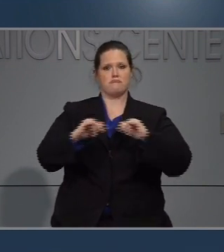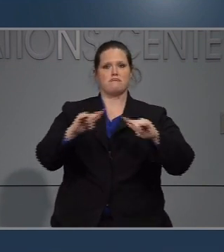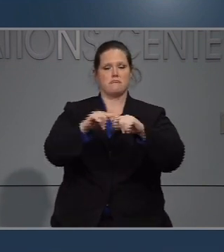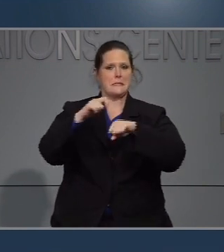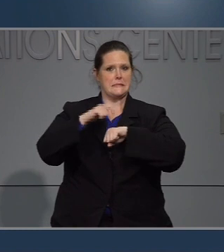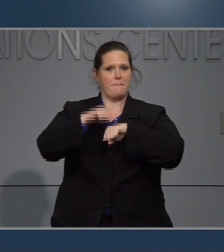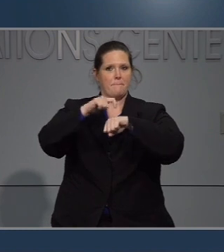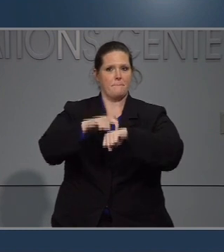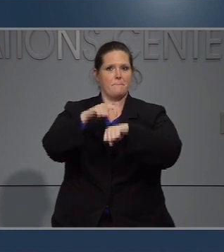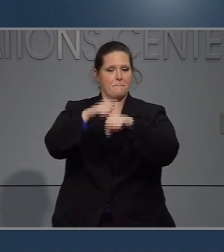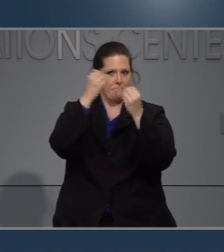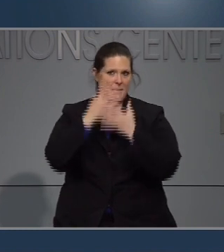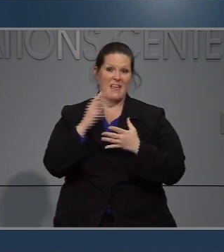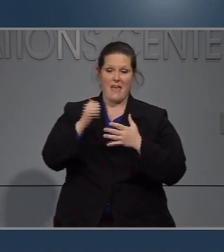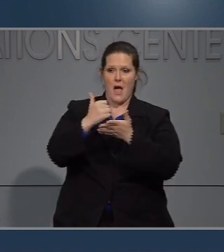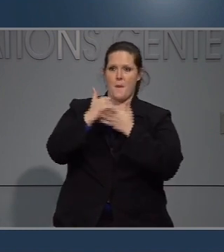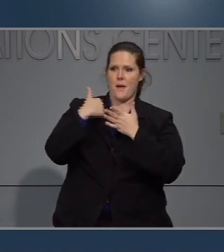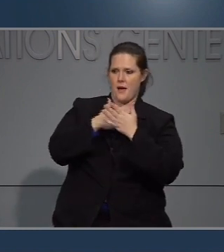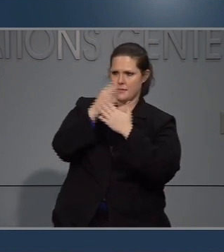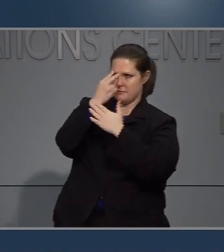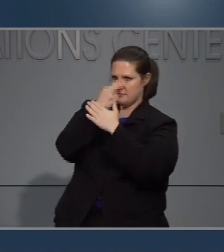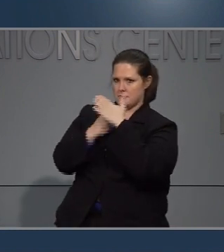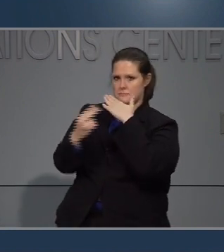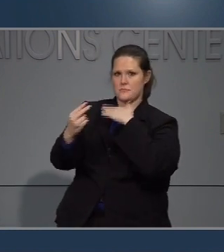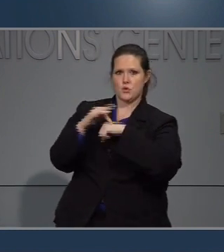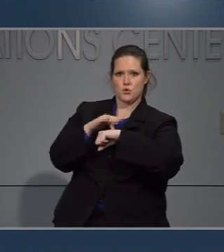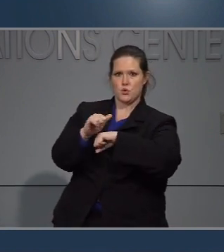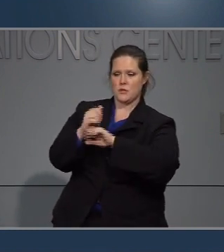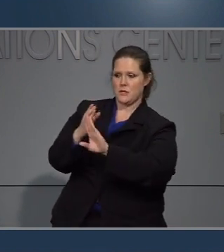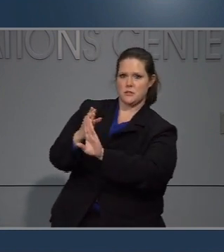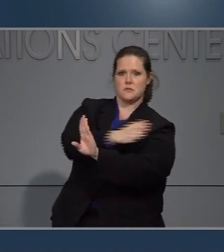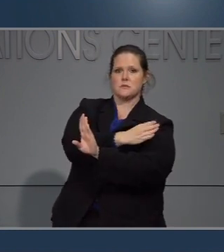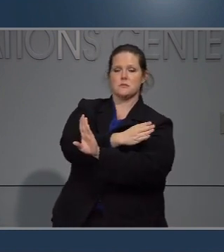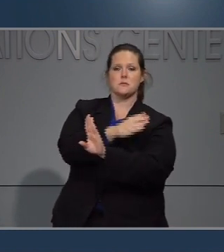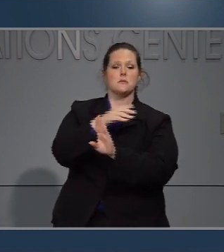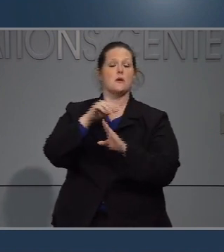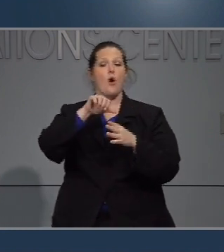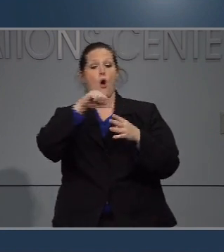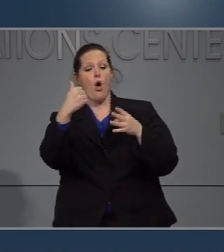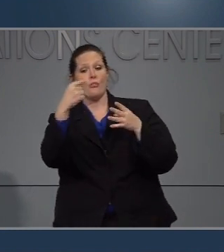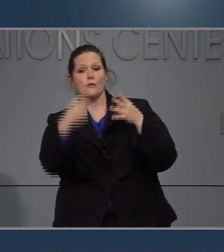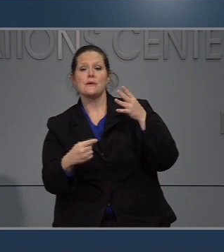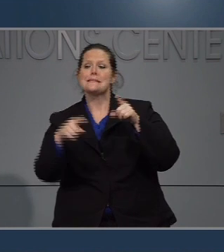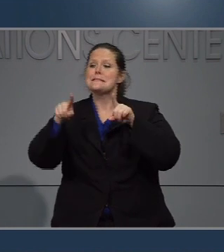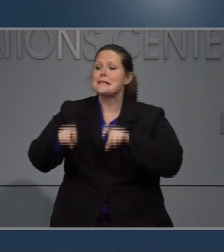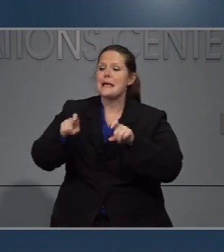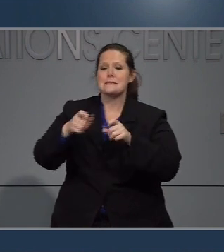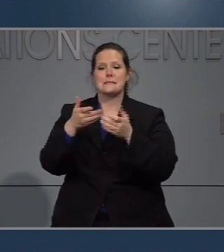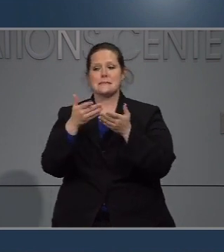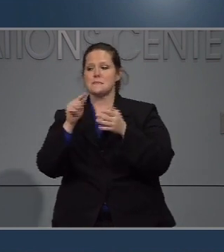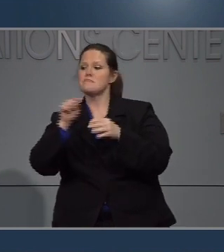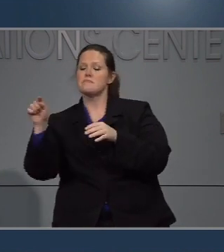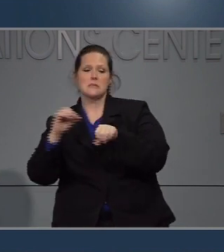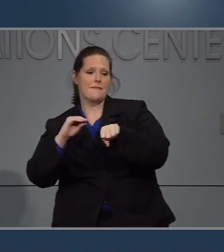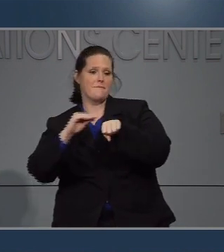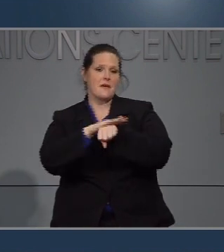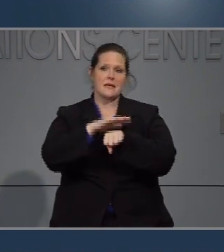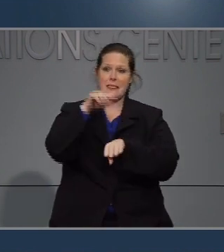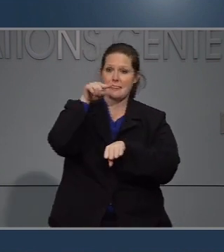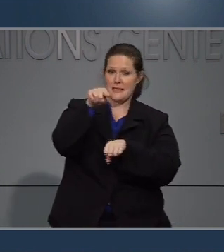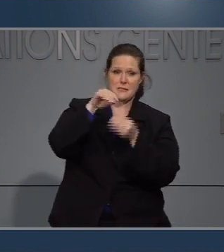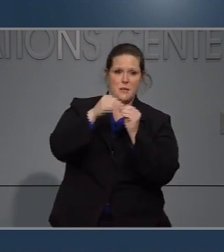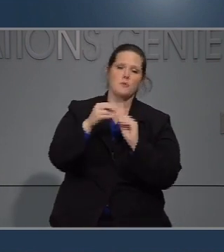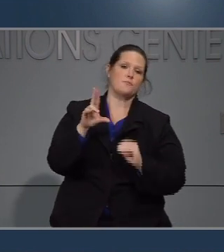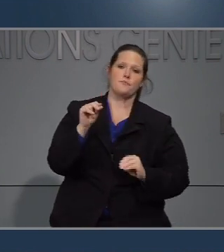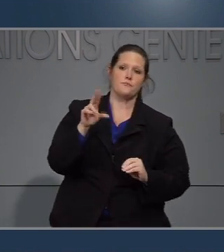mechanism. And this metric is not impacted by testing rates or other factors. So we take a look at the yellow line, and you can see